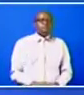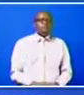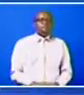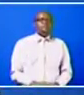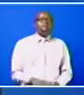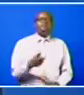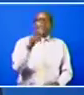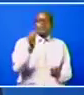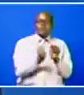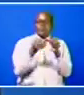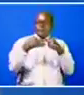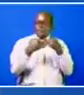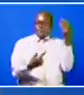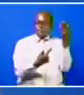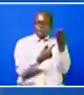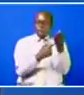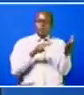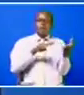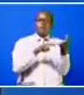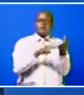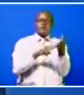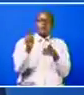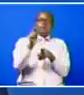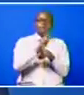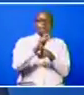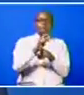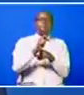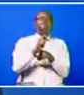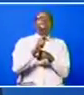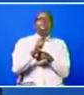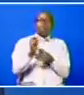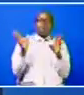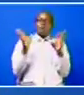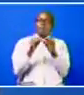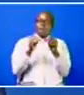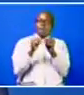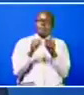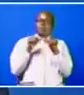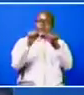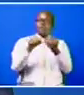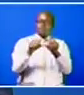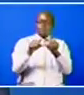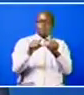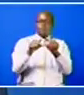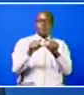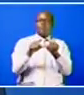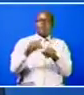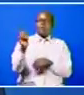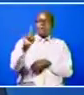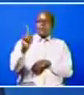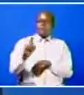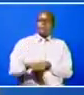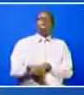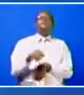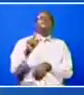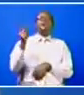Well, the 2018 Technical Vocational and Education Training TVET Consultative Forum is currently underway here in Nairobi at the Kenya